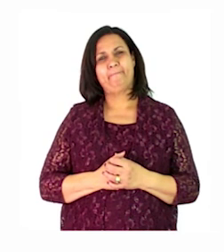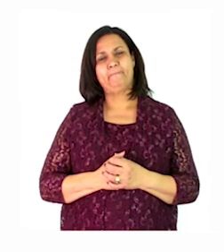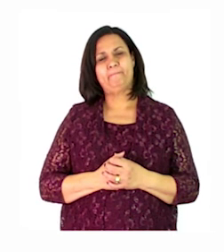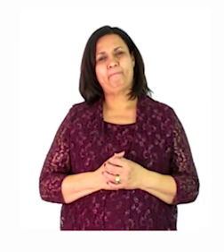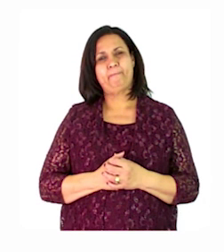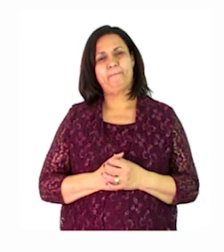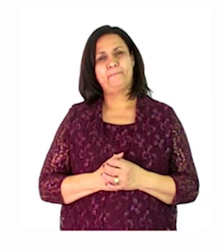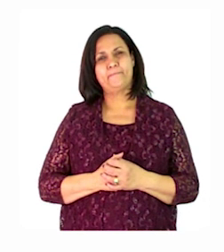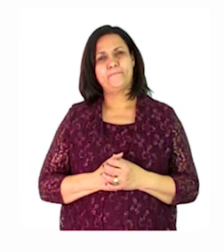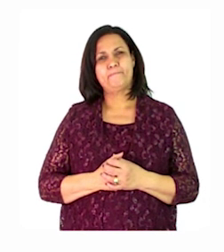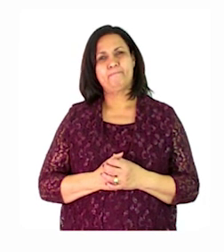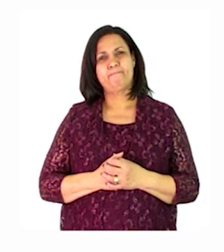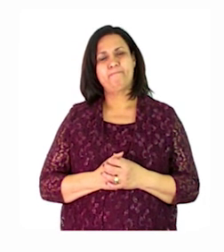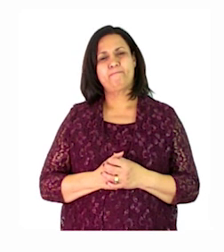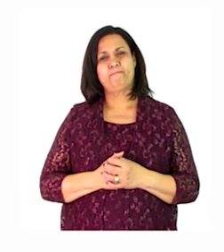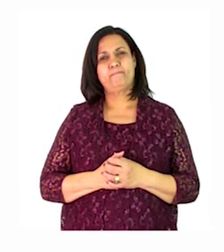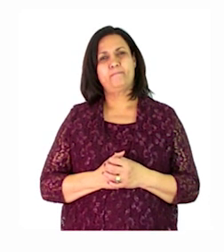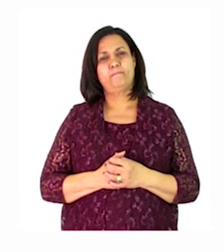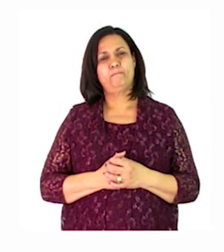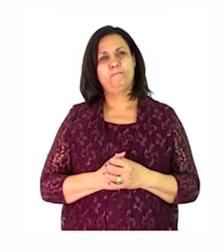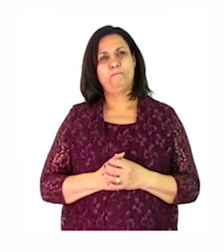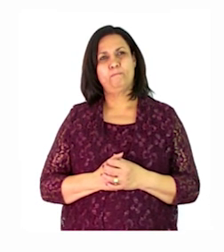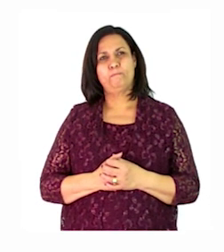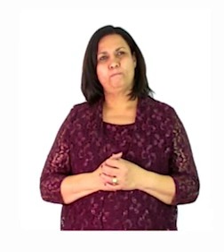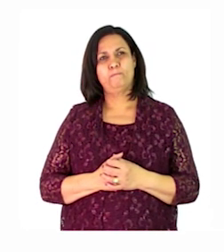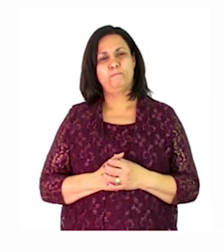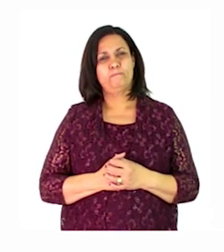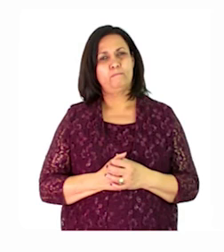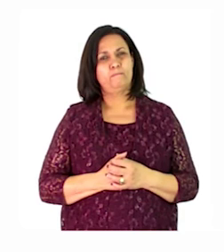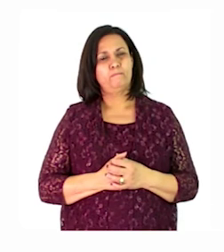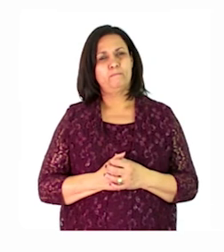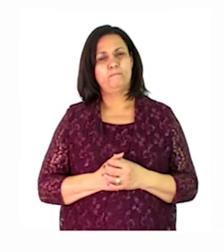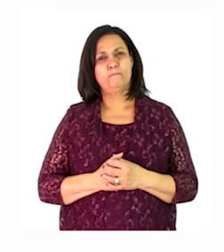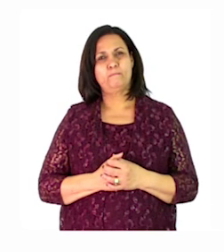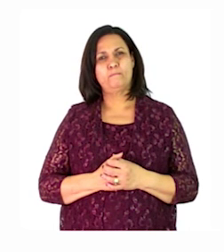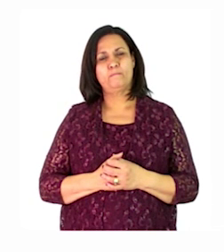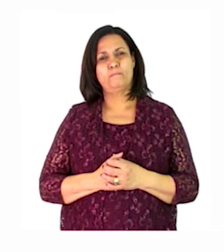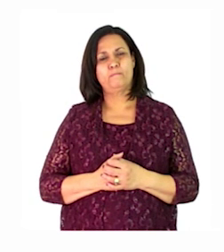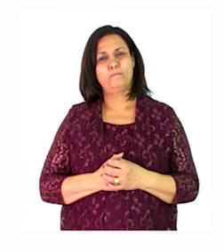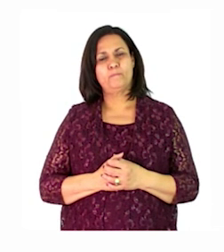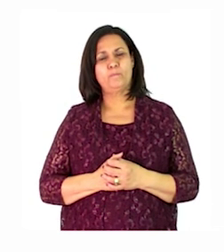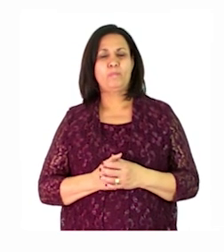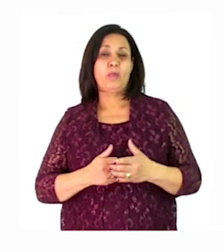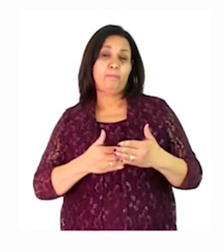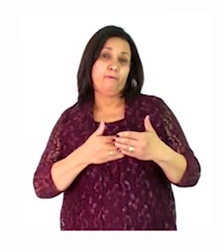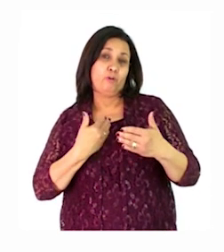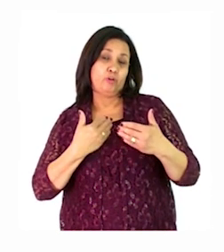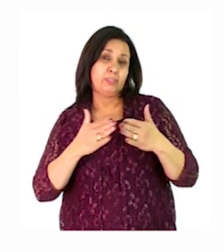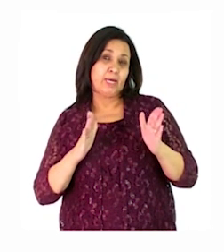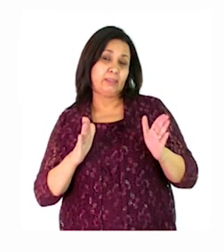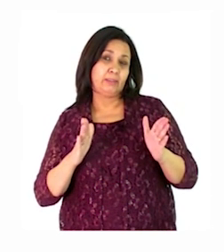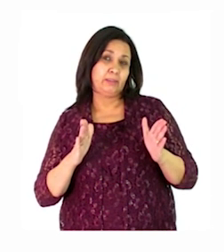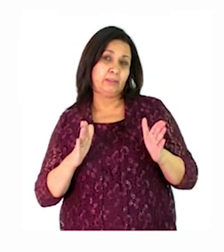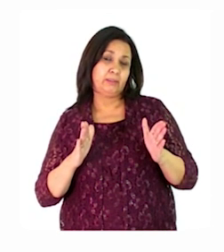a corky, whatever writing tool that you have. Now, before you begin, I will